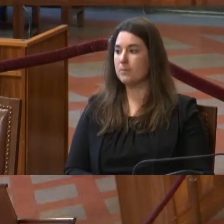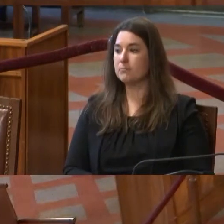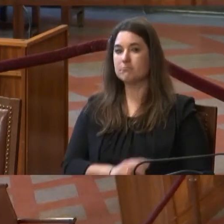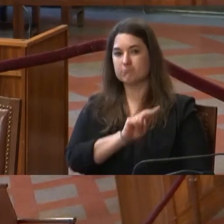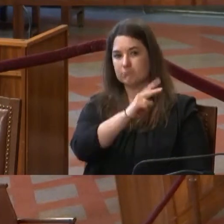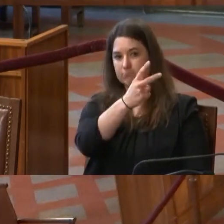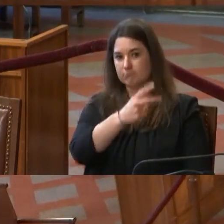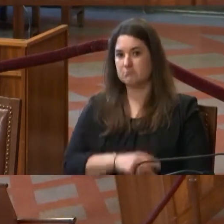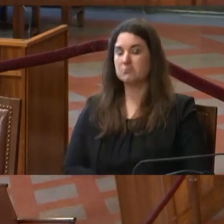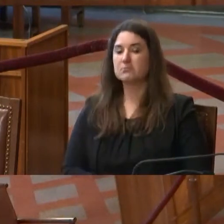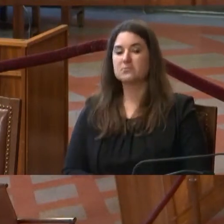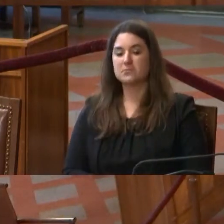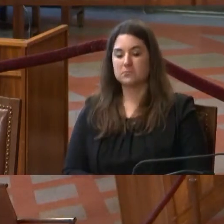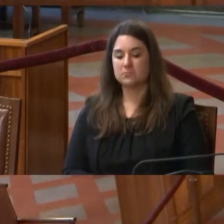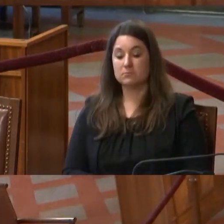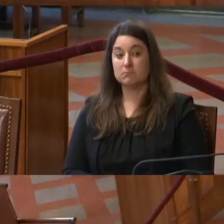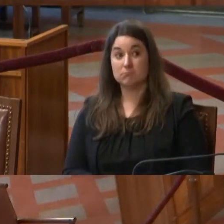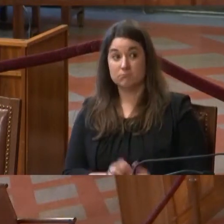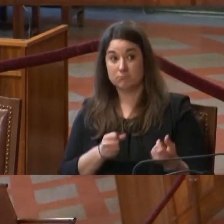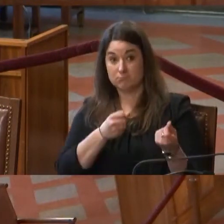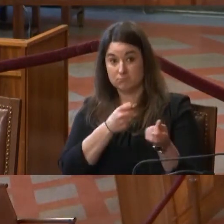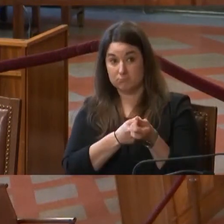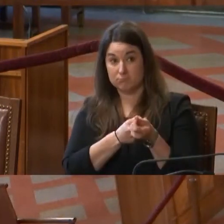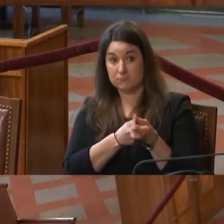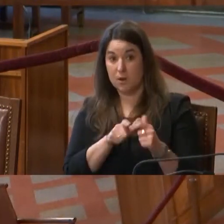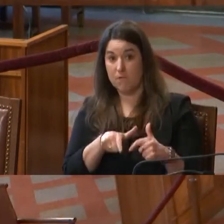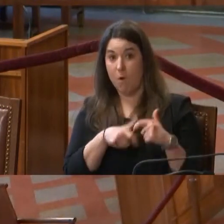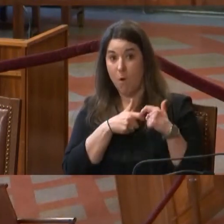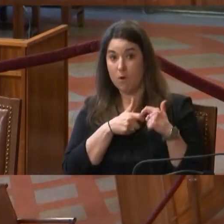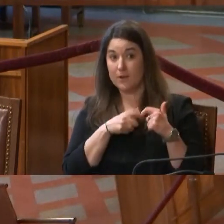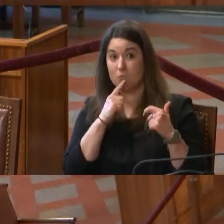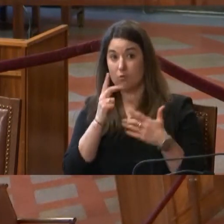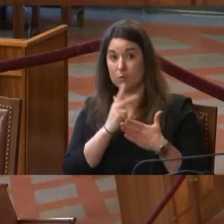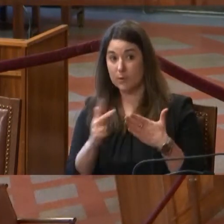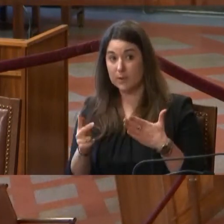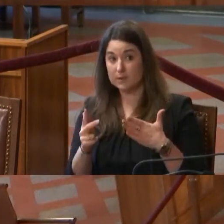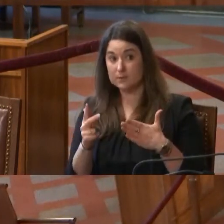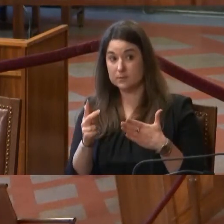Second. All those in favor of holding the bill for 3 weeks?